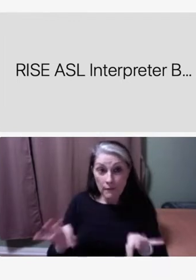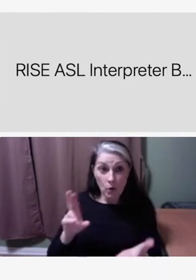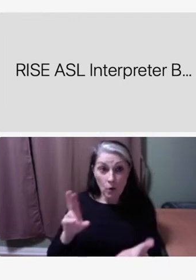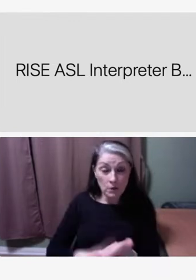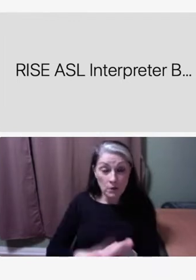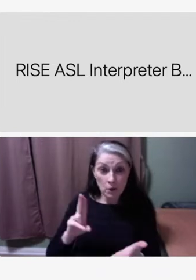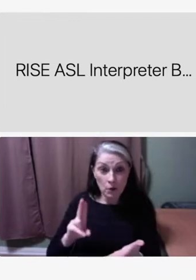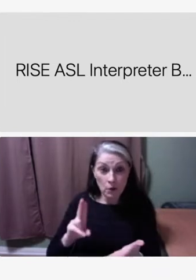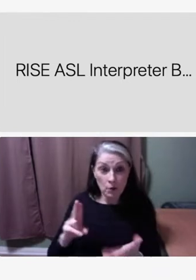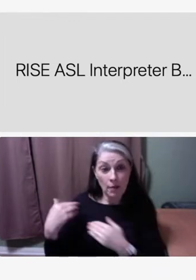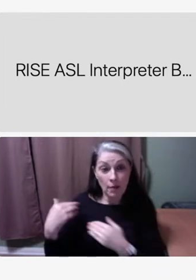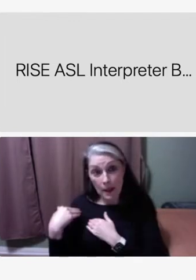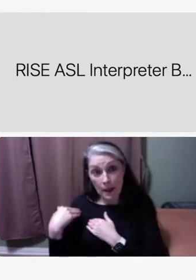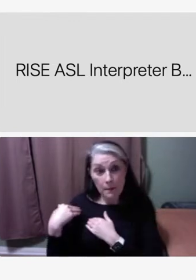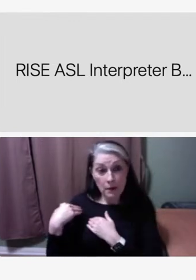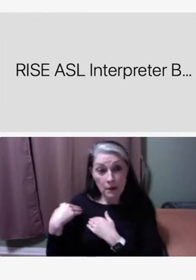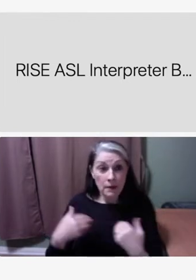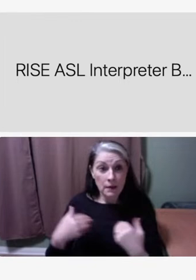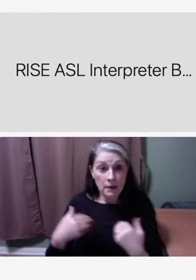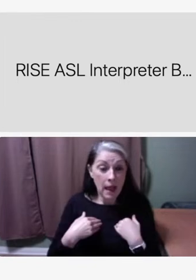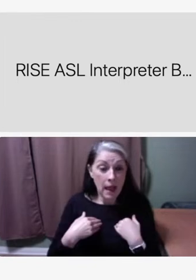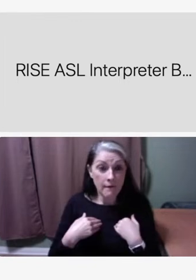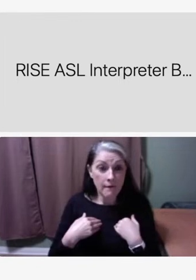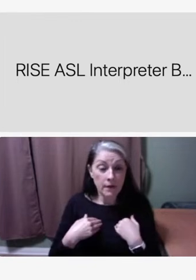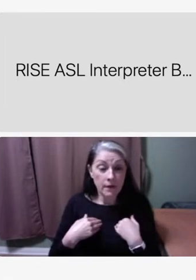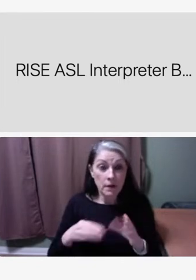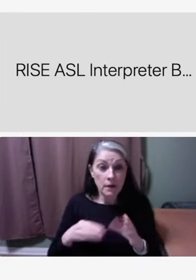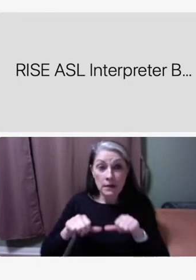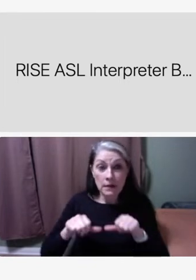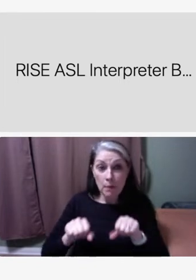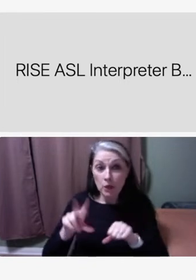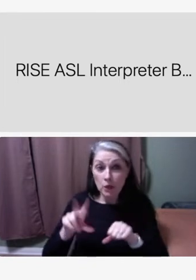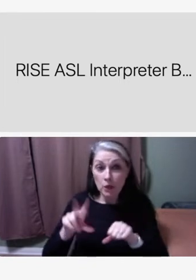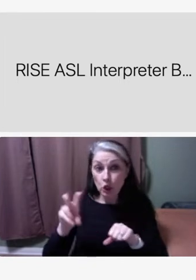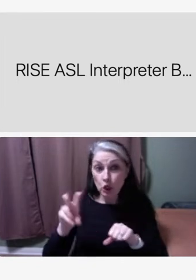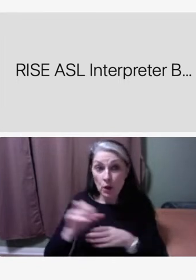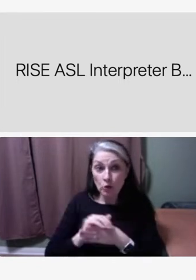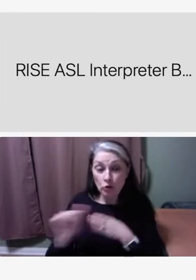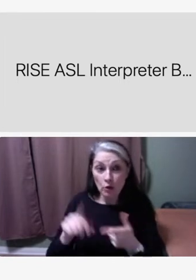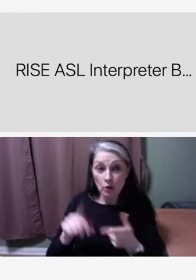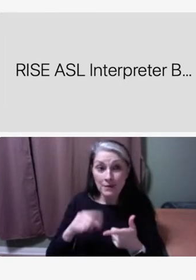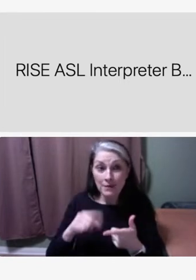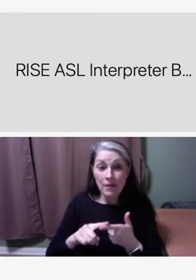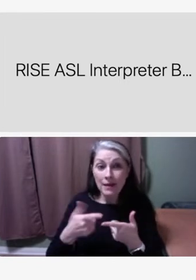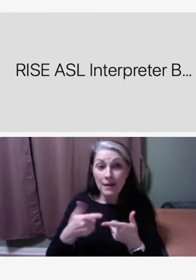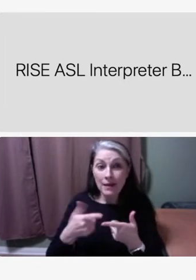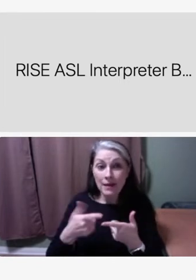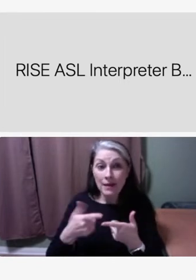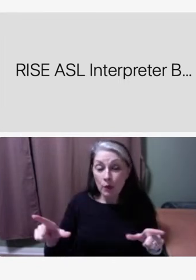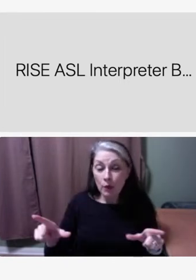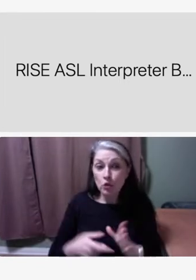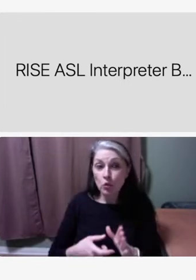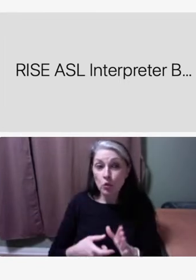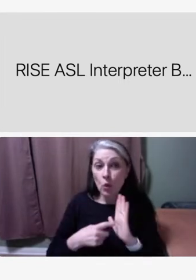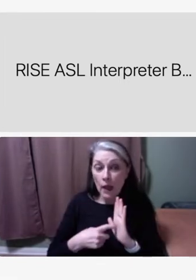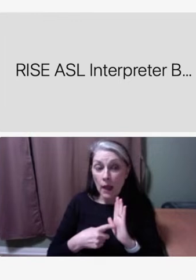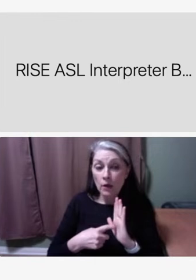of the deposit, $200. And then there's also language that requires them to pay for repeat